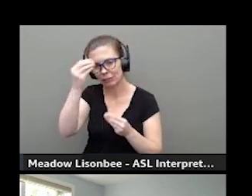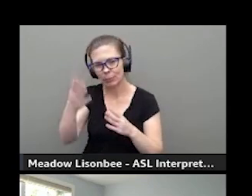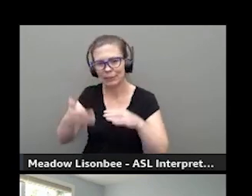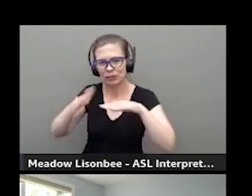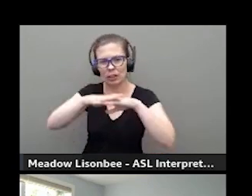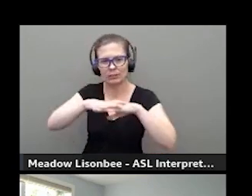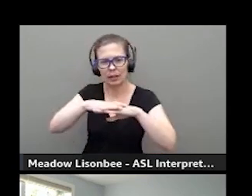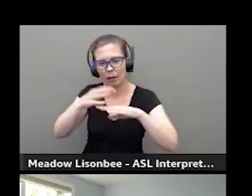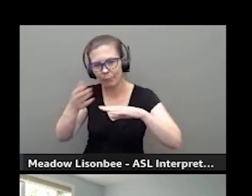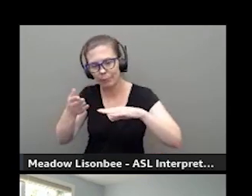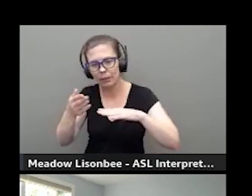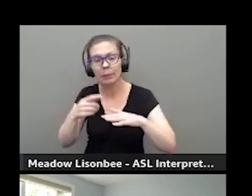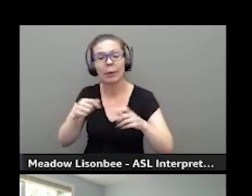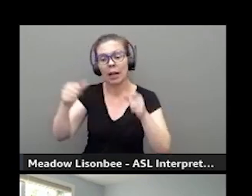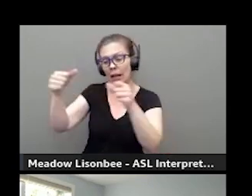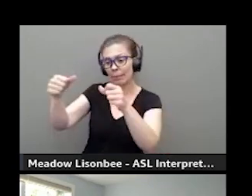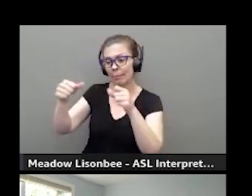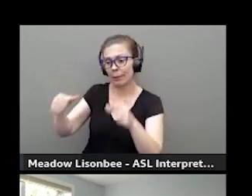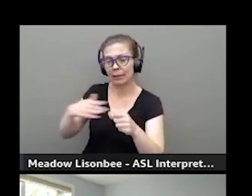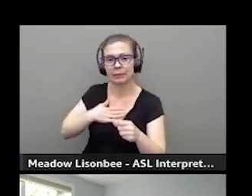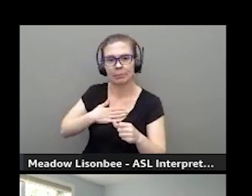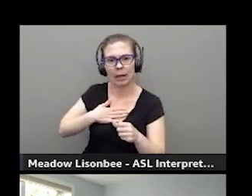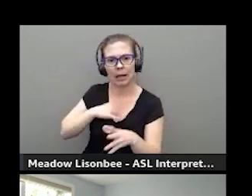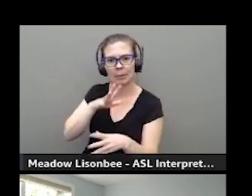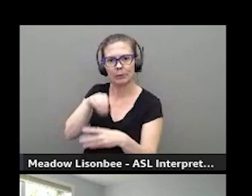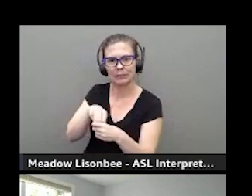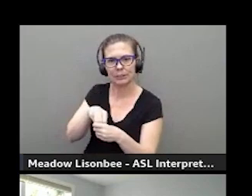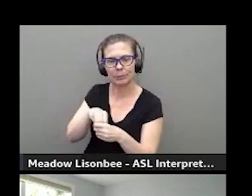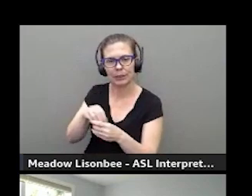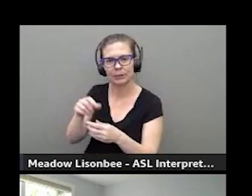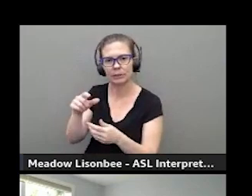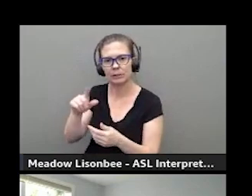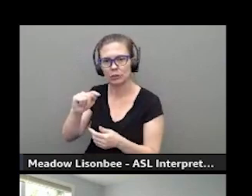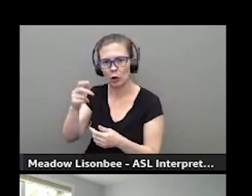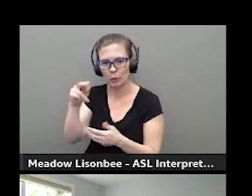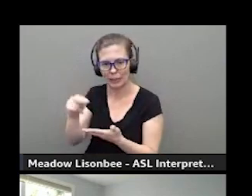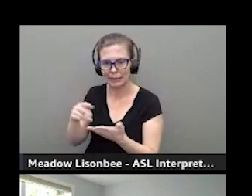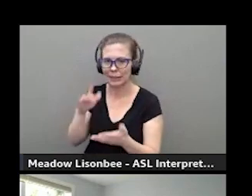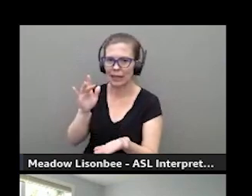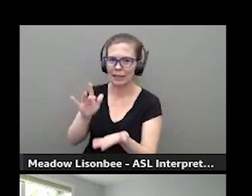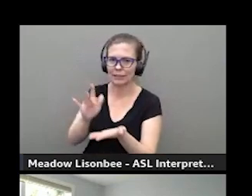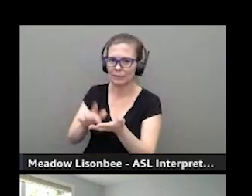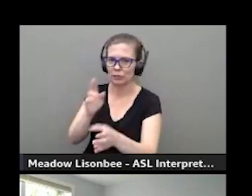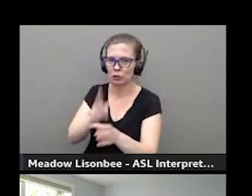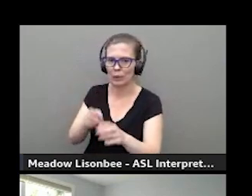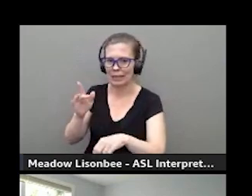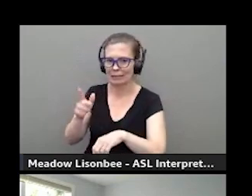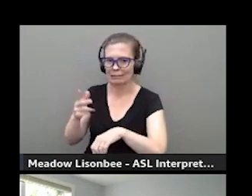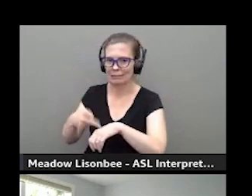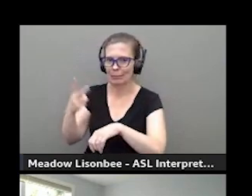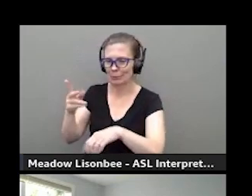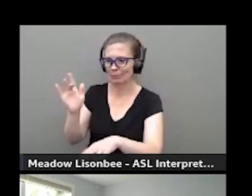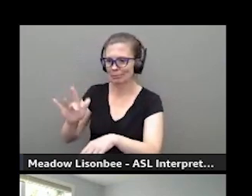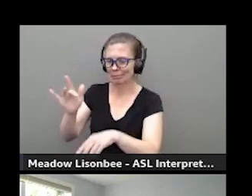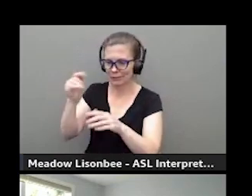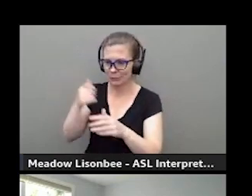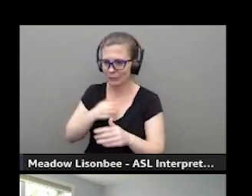here, but I pasted in my participant token and I click join. Oops, I double clicked it, sorry. So I click